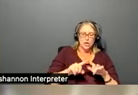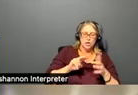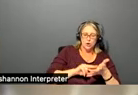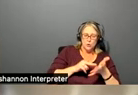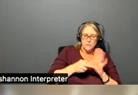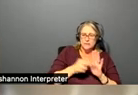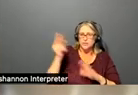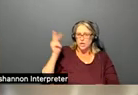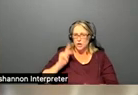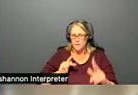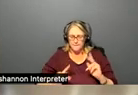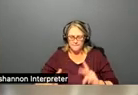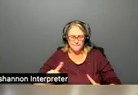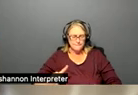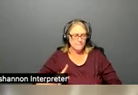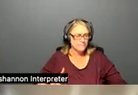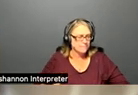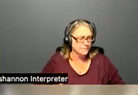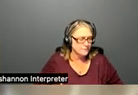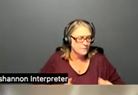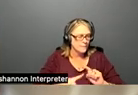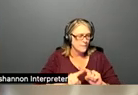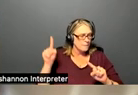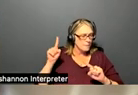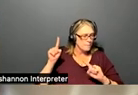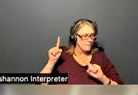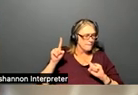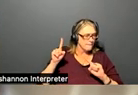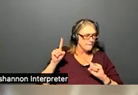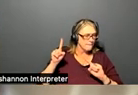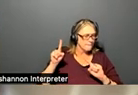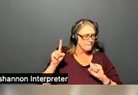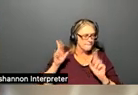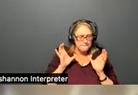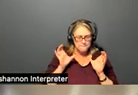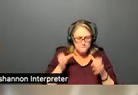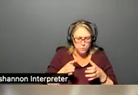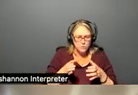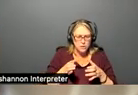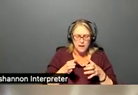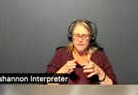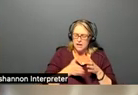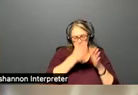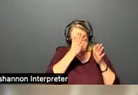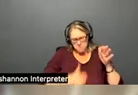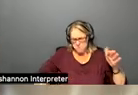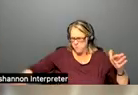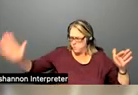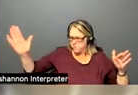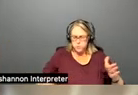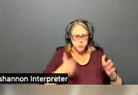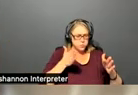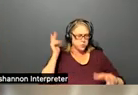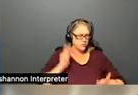base, which is our client base, our consumer base is comprised of a range of consumers